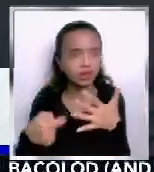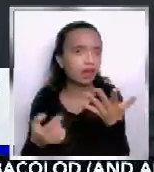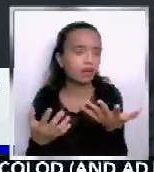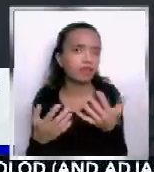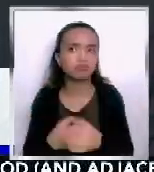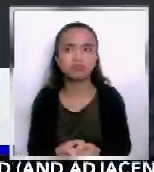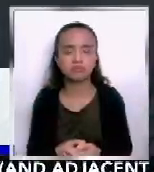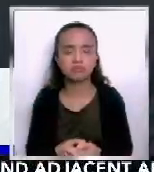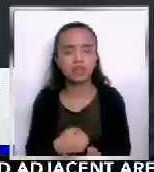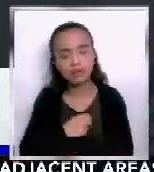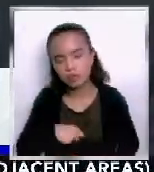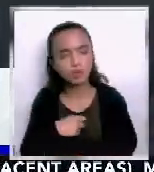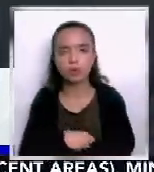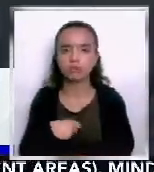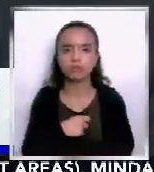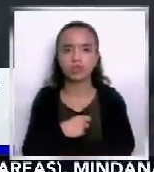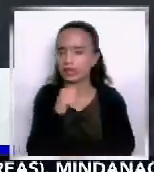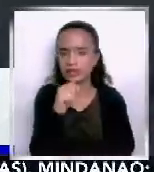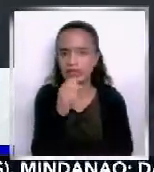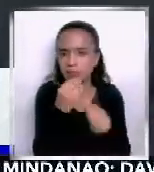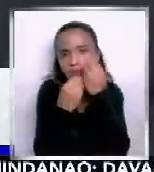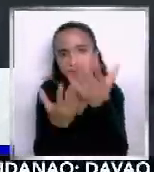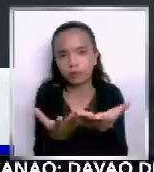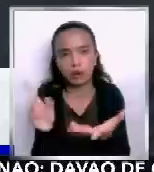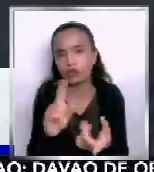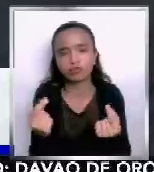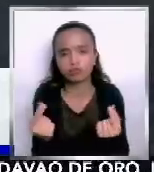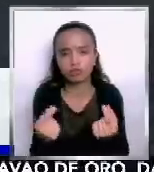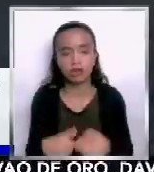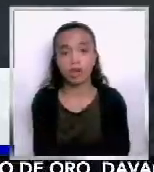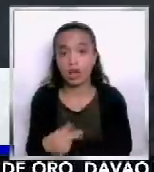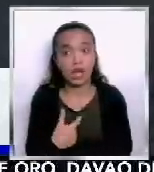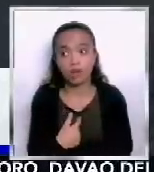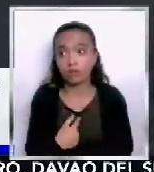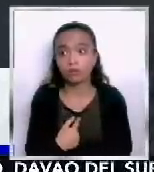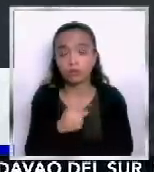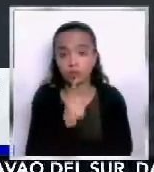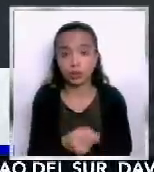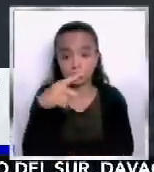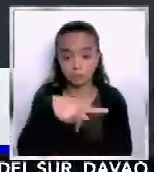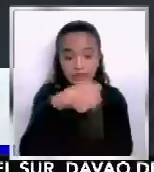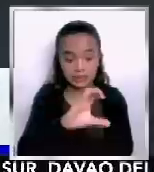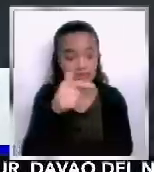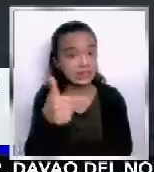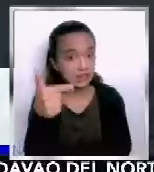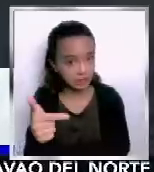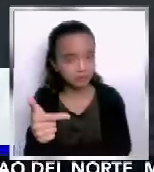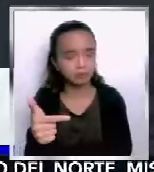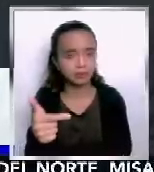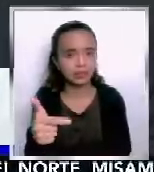I'm sorry, we will not tell you what we are going to do. I'll just assure you that the PCGG is